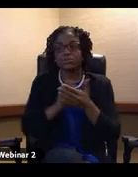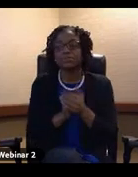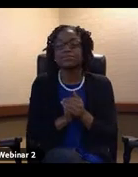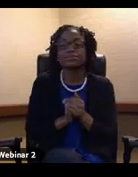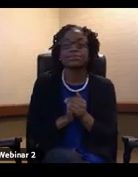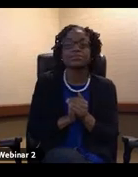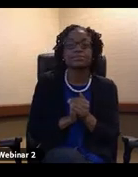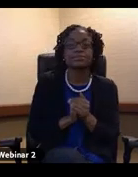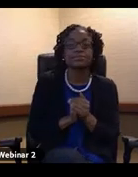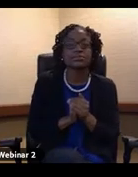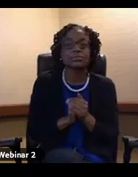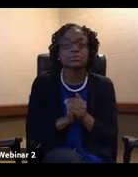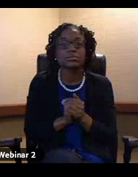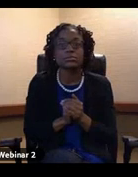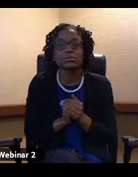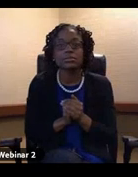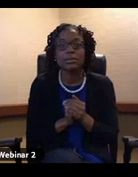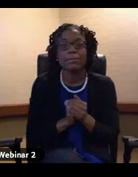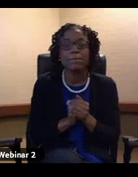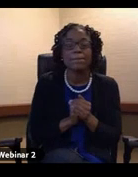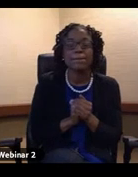Okay.